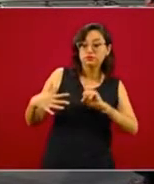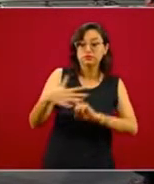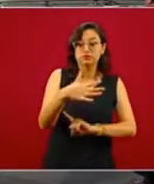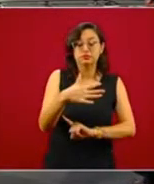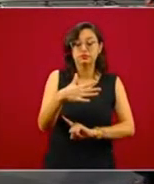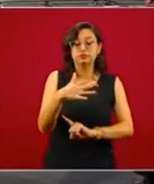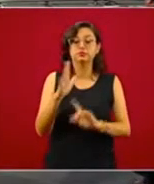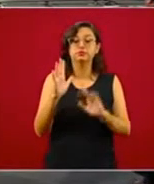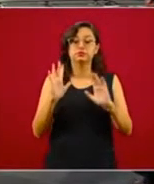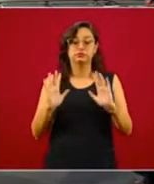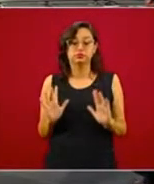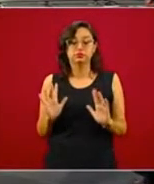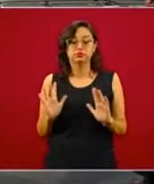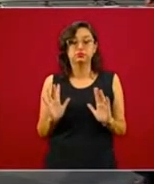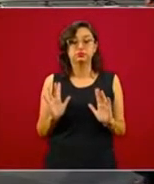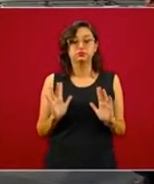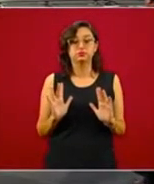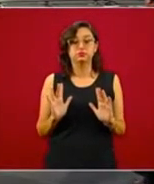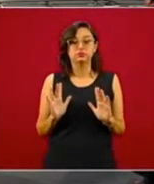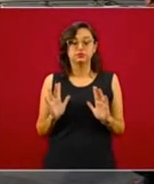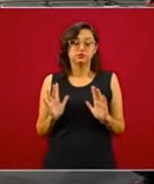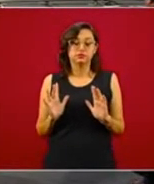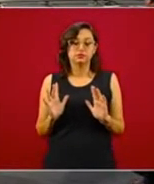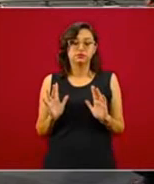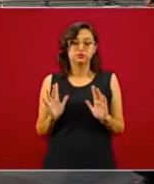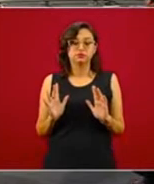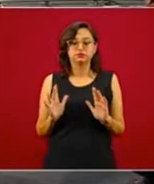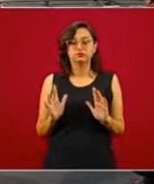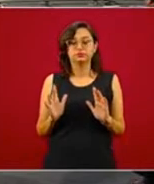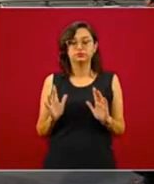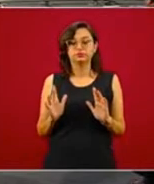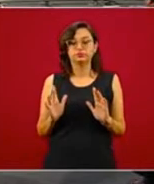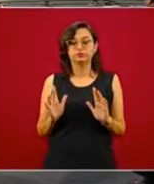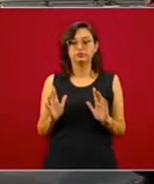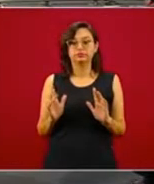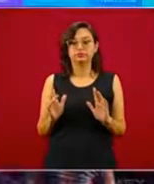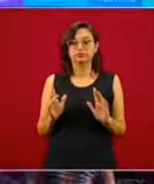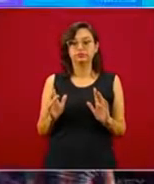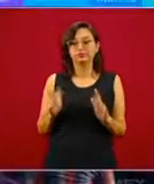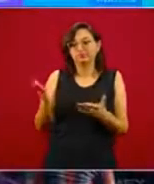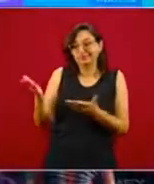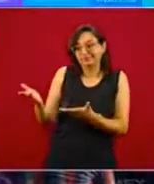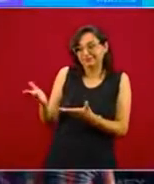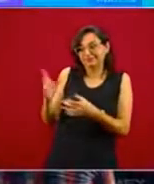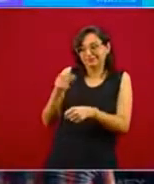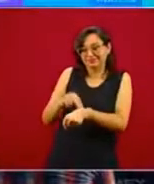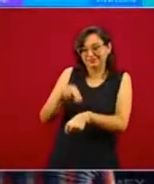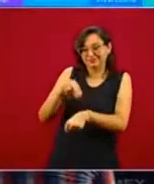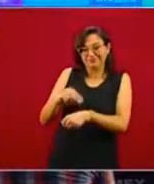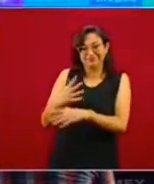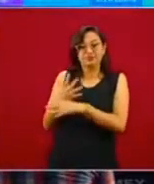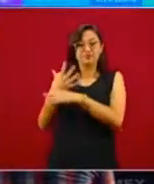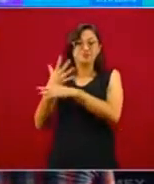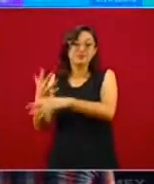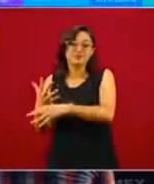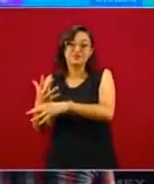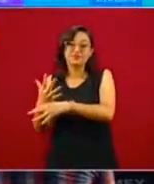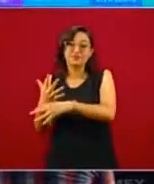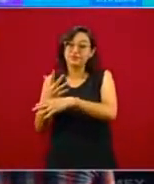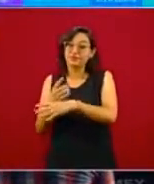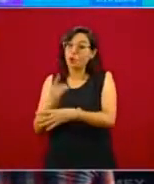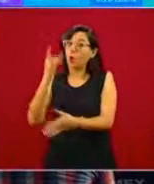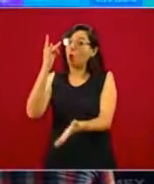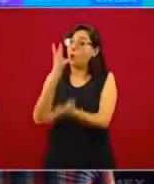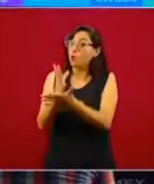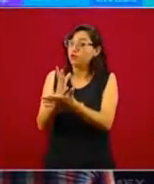condition, and by quoting a very famous spokesperson, is,